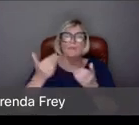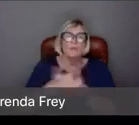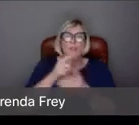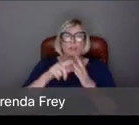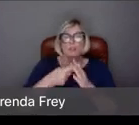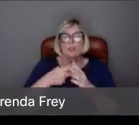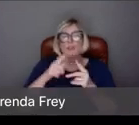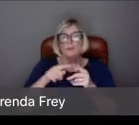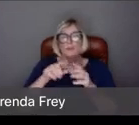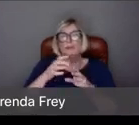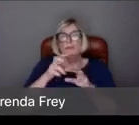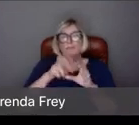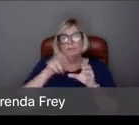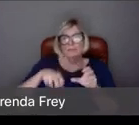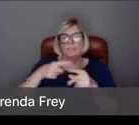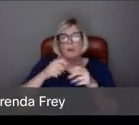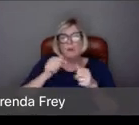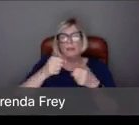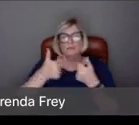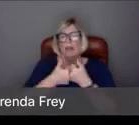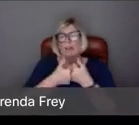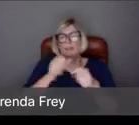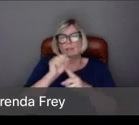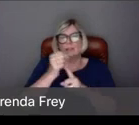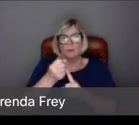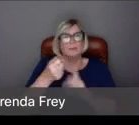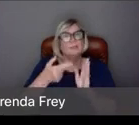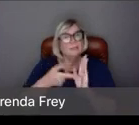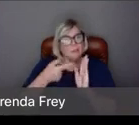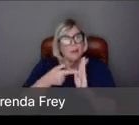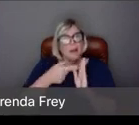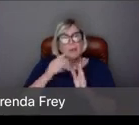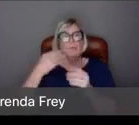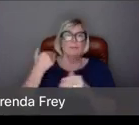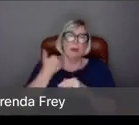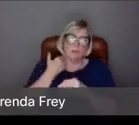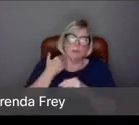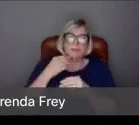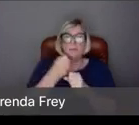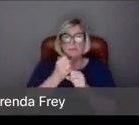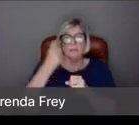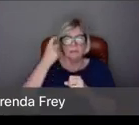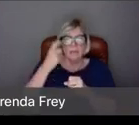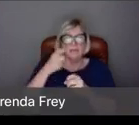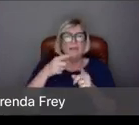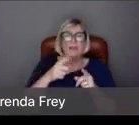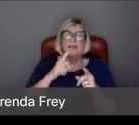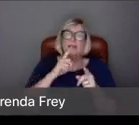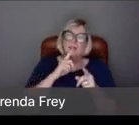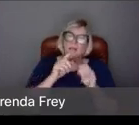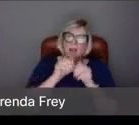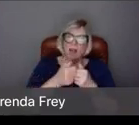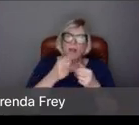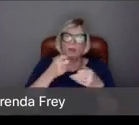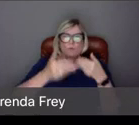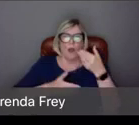situation. So there's going to be times where bankruptcy makes the most sense. And this is kind of the life of bankruptcy and the process.